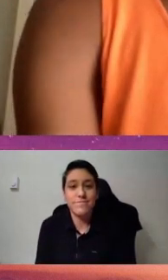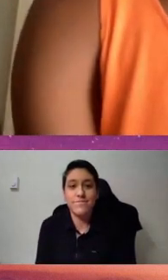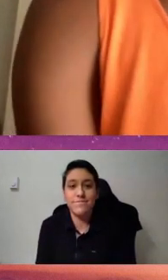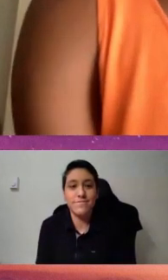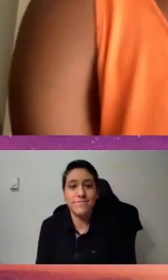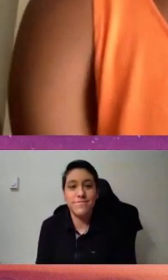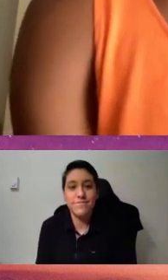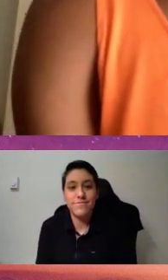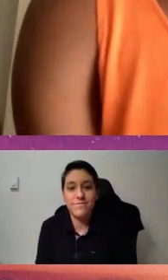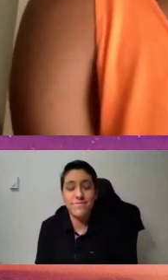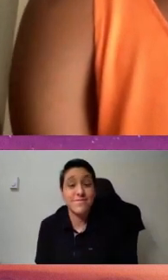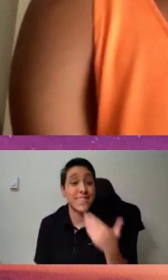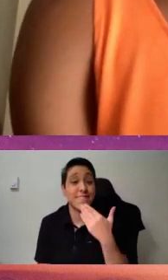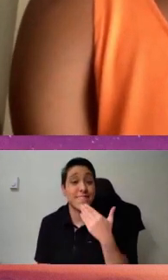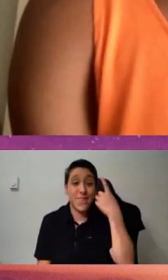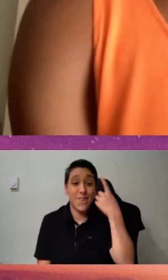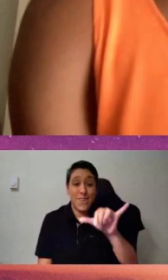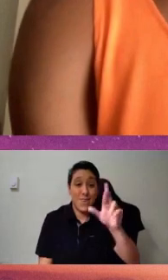Thank you for that, Randy.